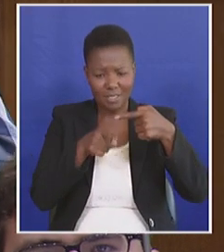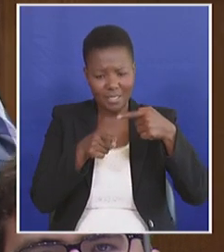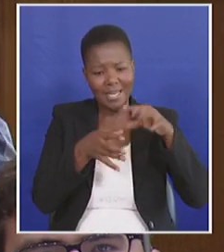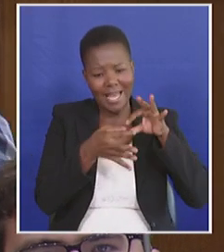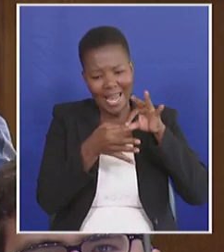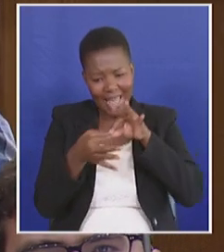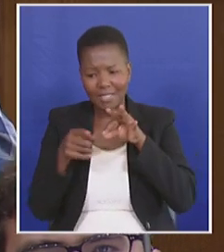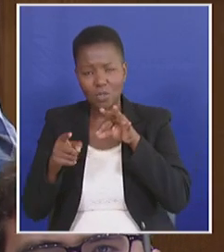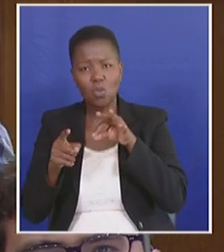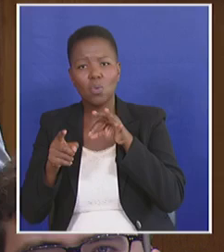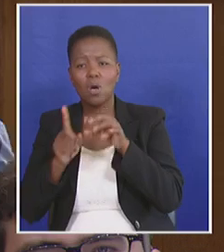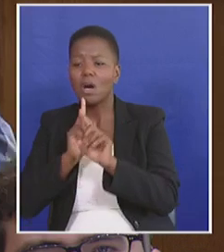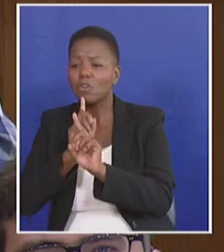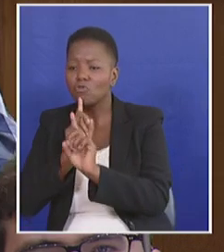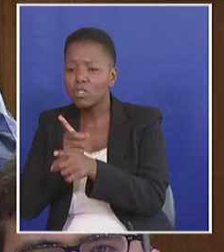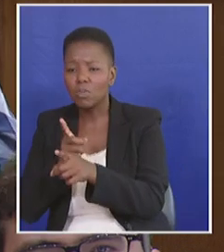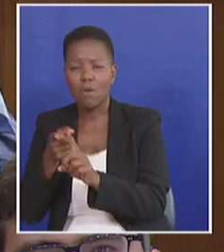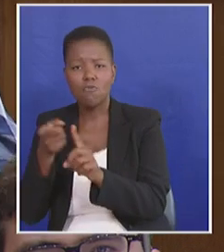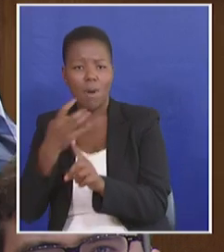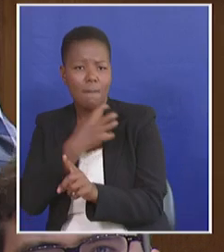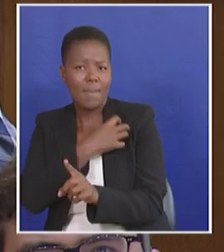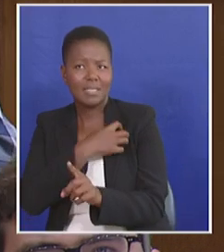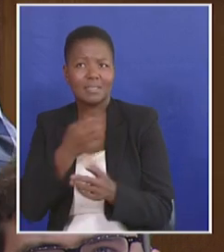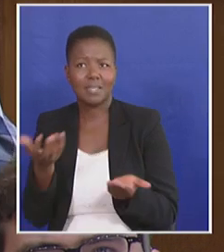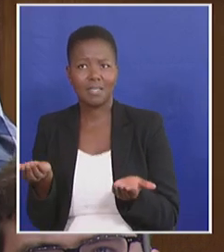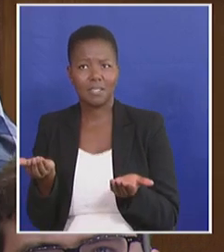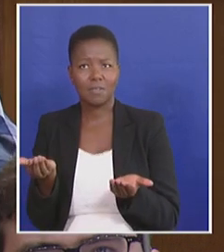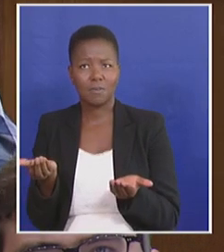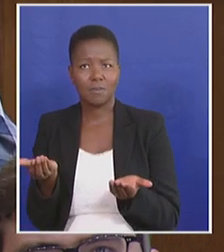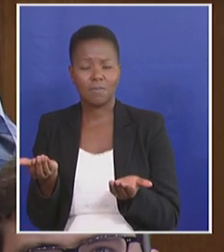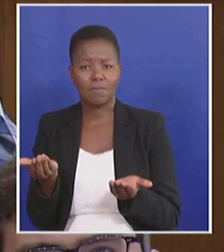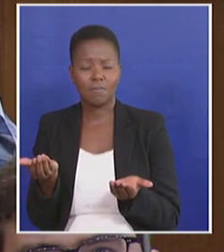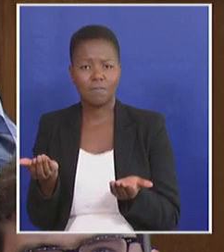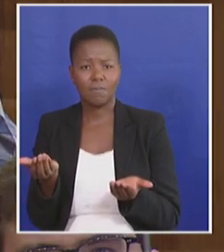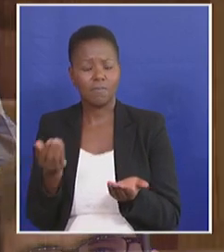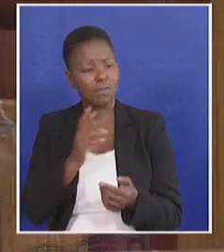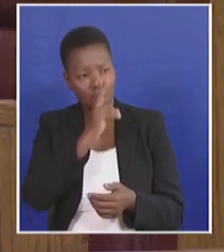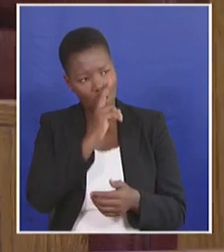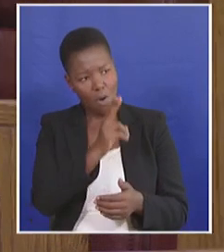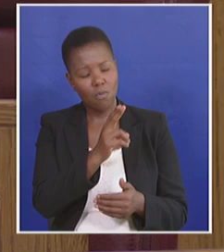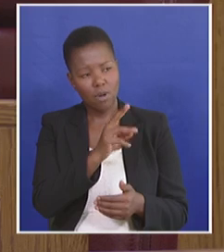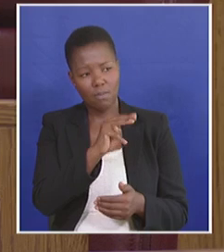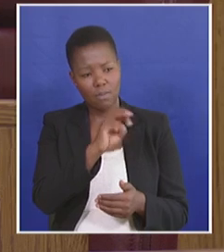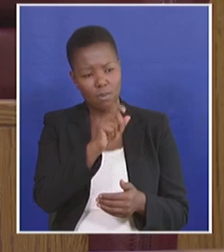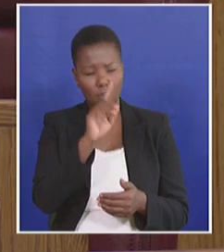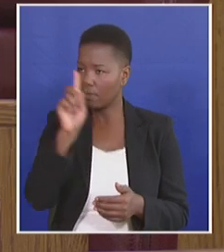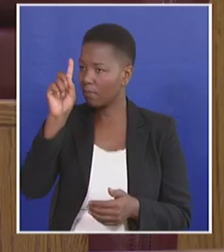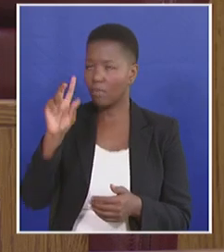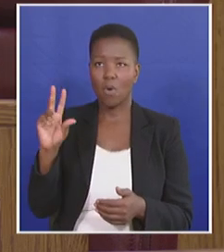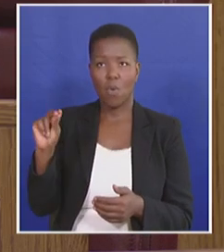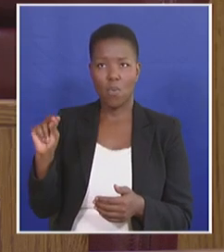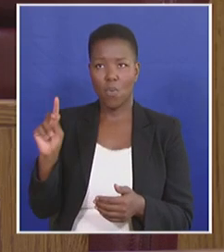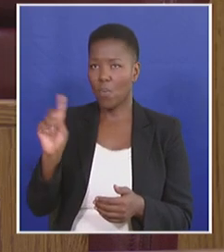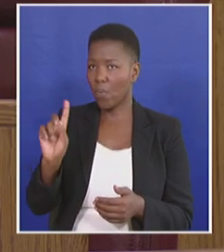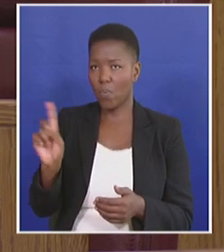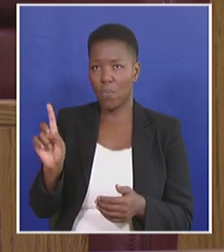implied in the answer that the minister gave? Okay, Honorable Mokoena, that is not a point of order. It's a point of order. That is not a